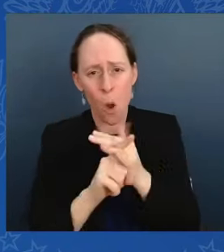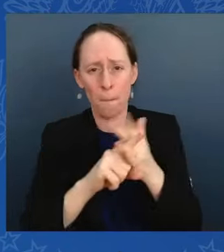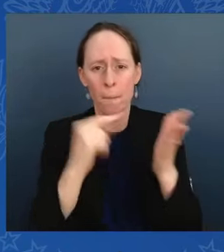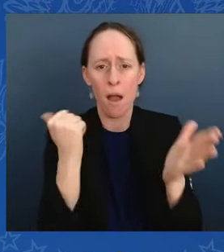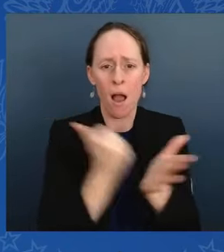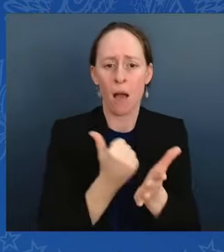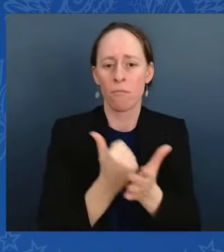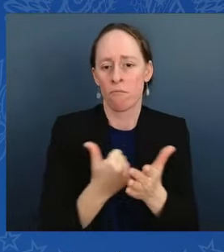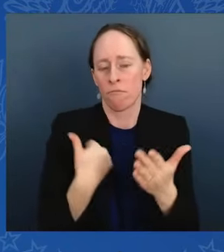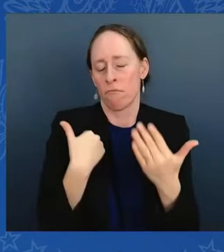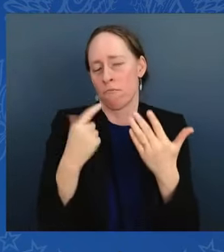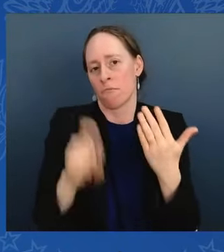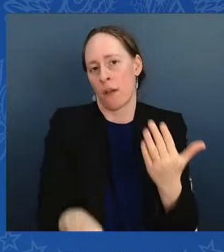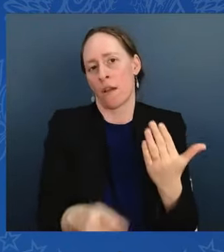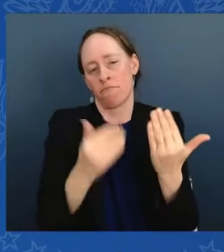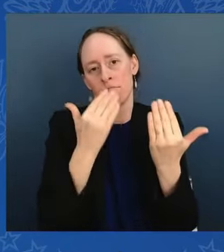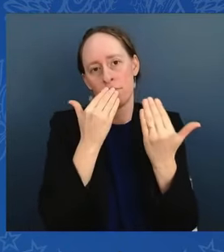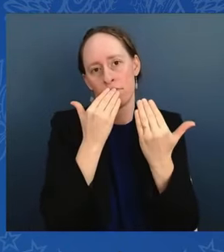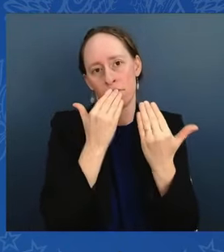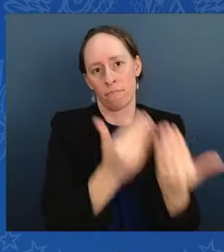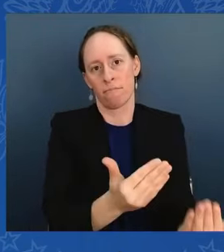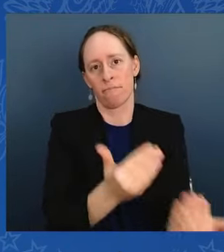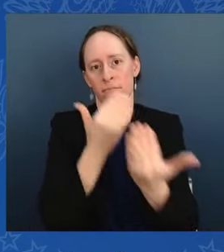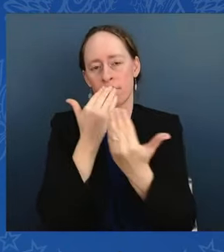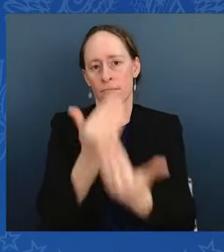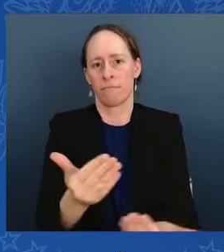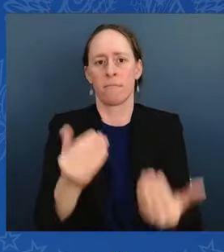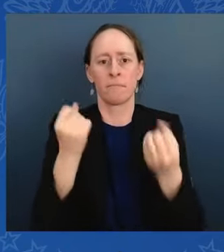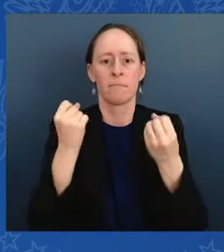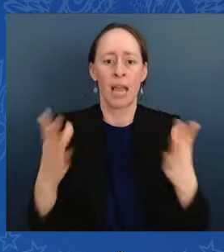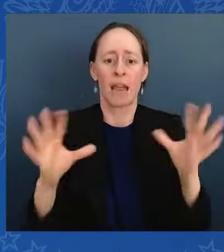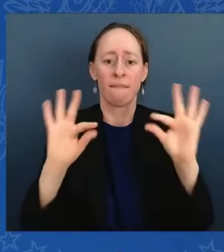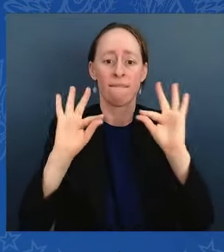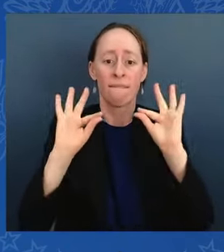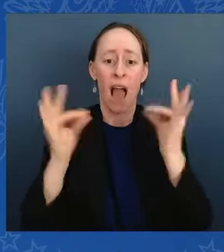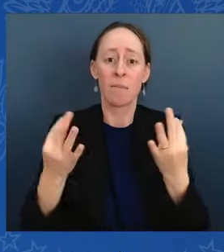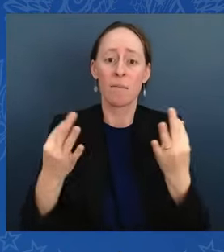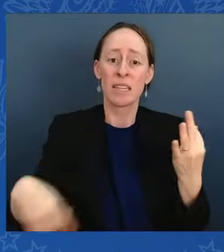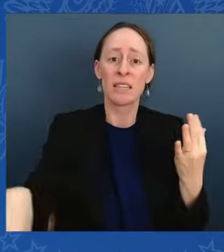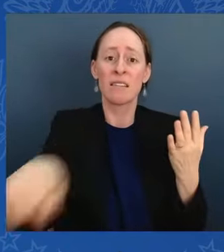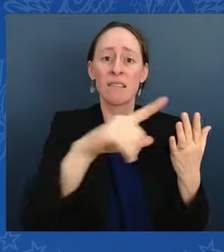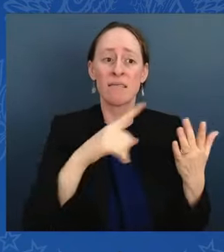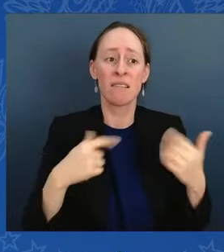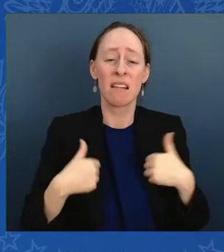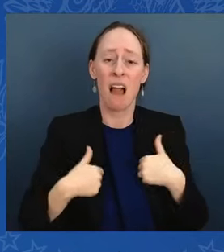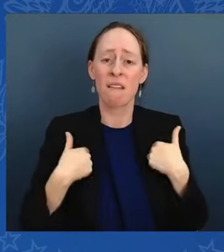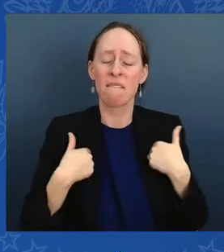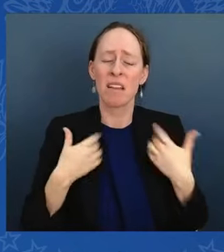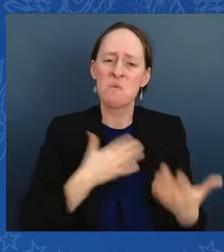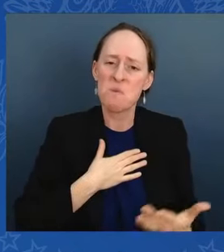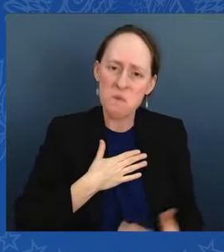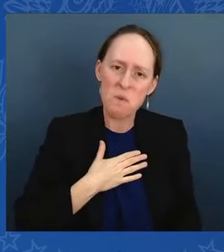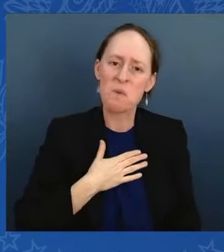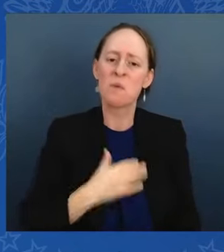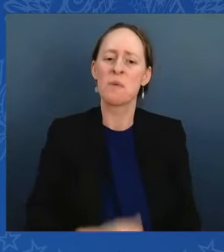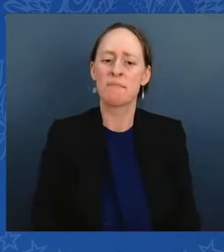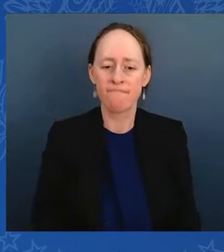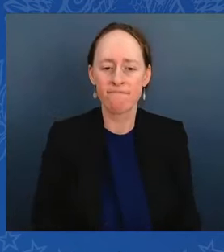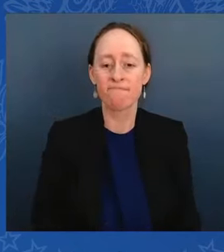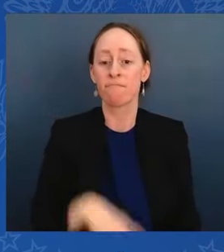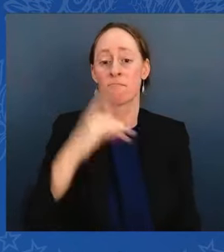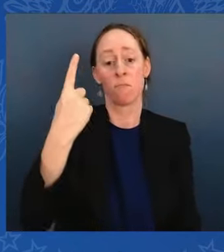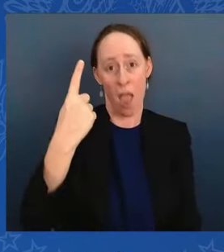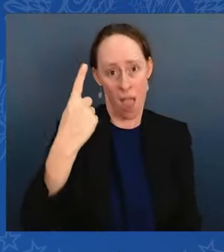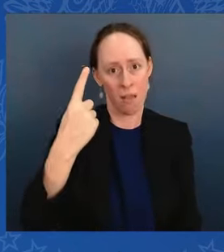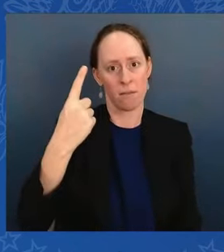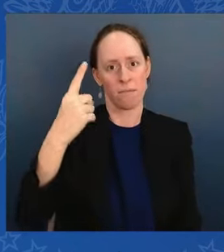us. I was with them, as I said, I was down in Florida today, and a gentleman walked up and handed me a small pamphlet, a book that